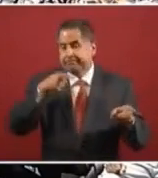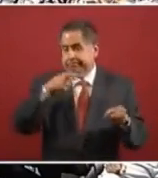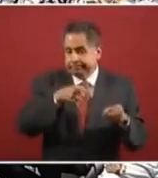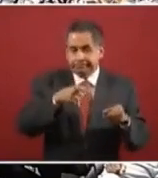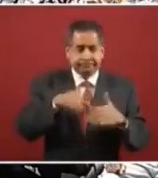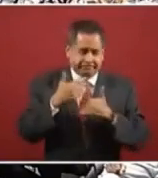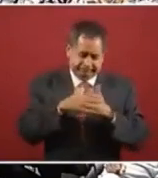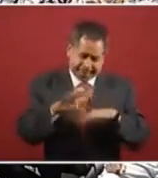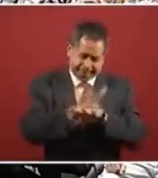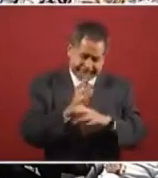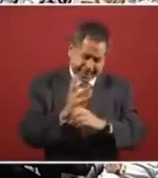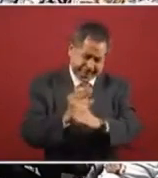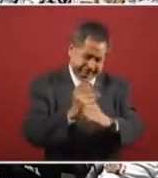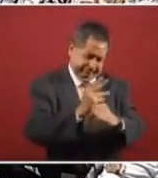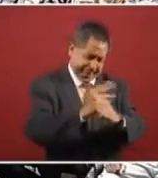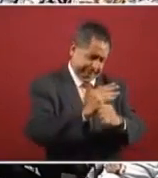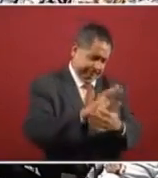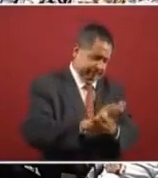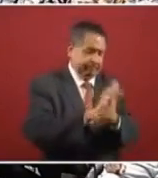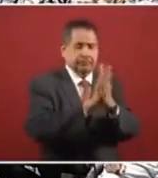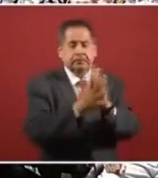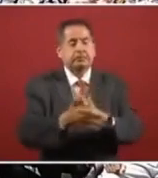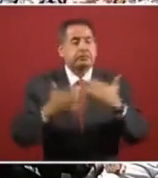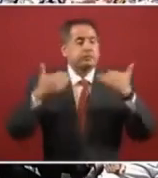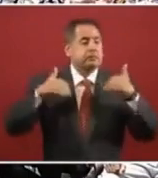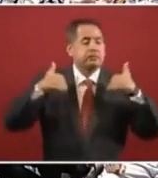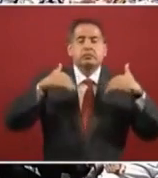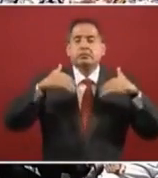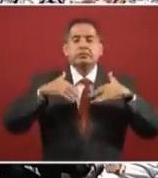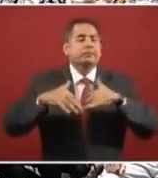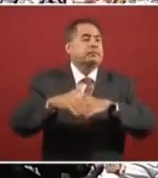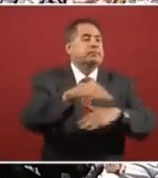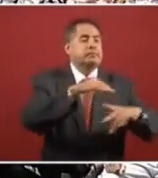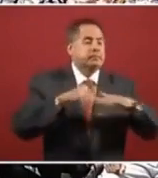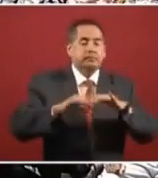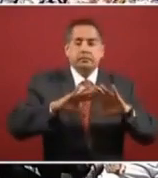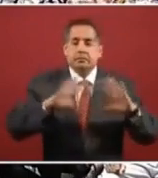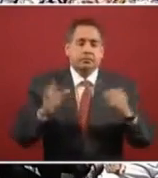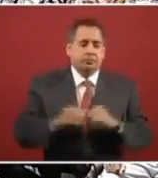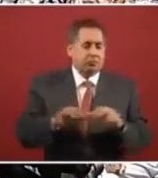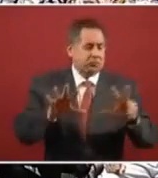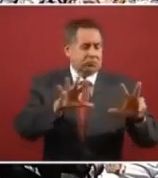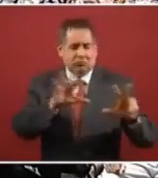it'll be converted into a artists extension